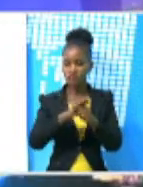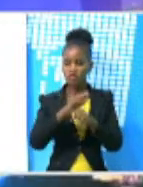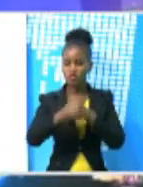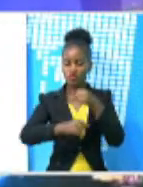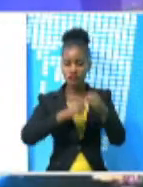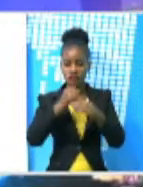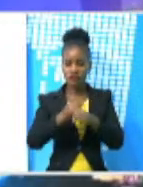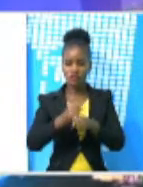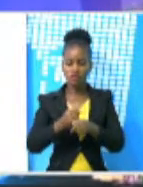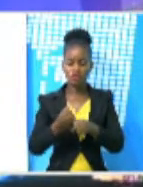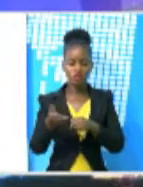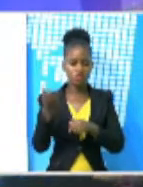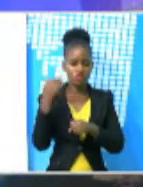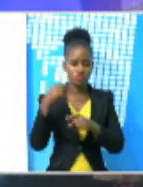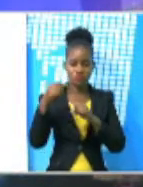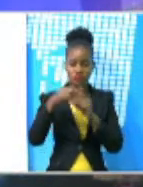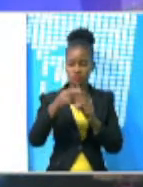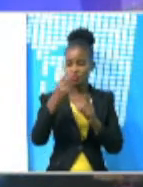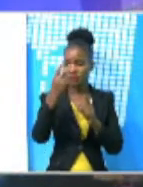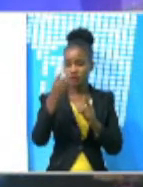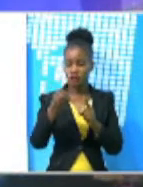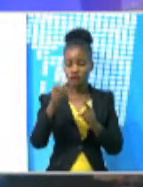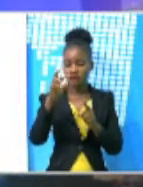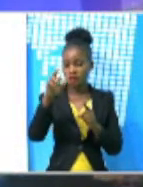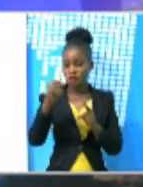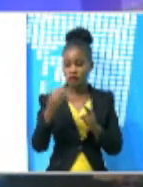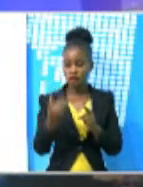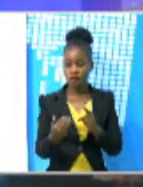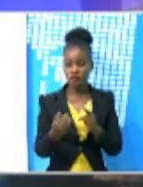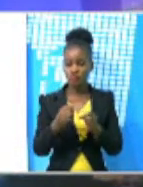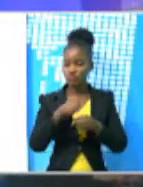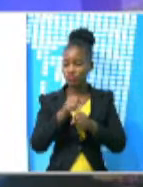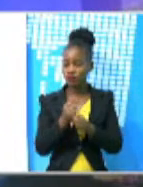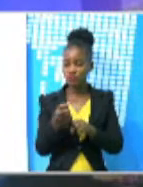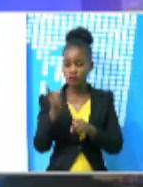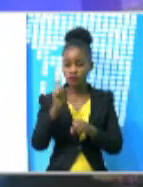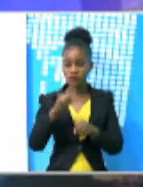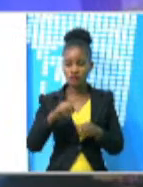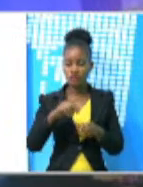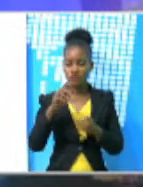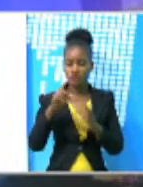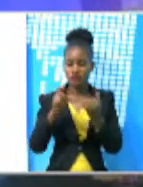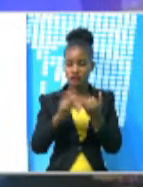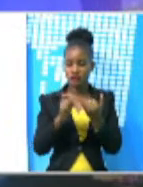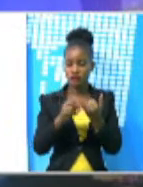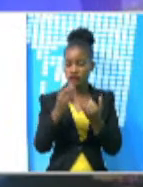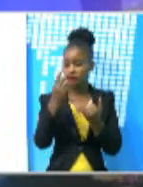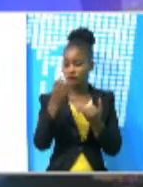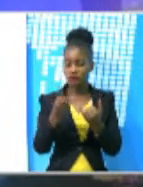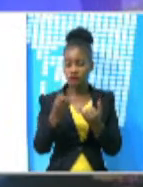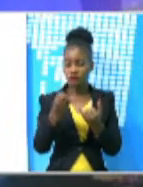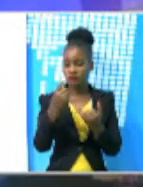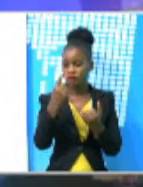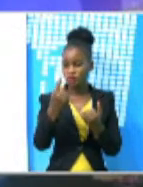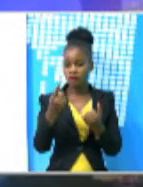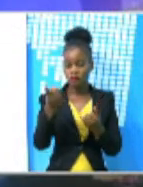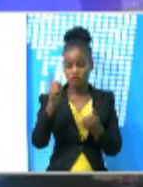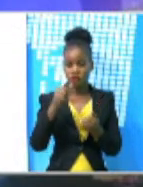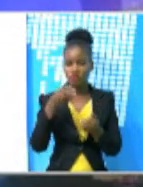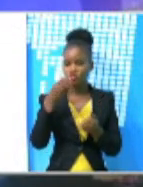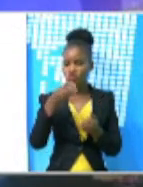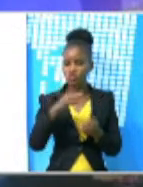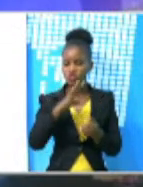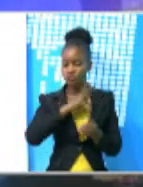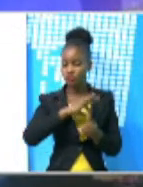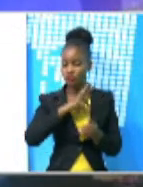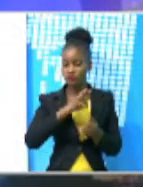and dating back to 2008. Now, the consistent revision since December 2021 does respond to the soaring cost of